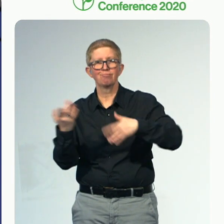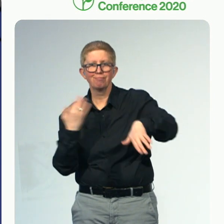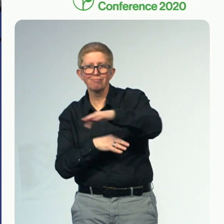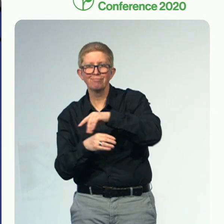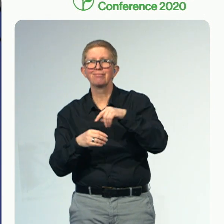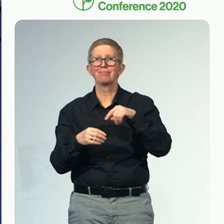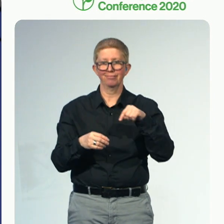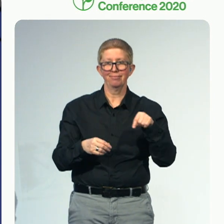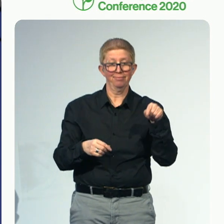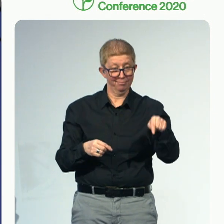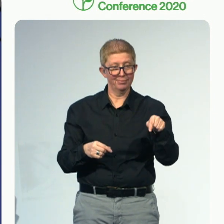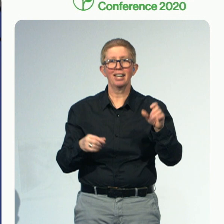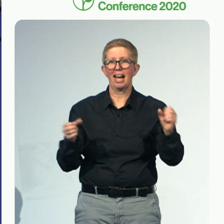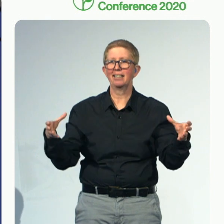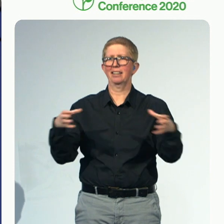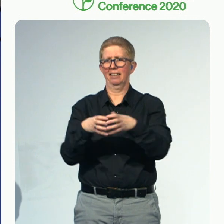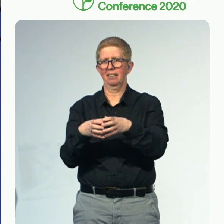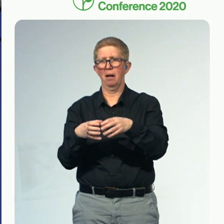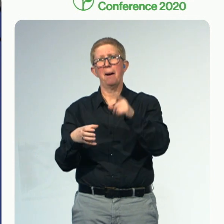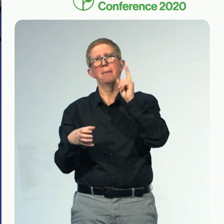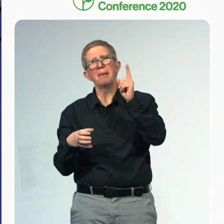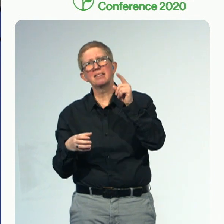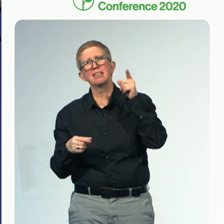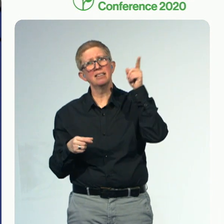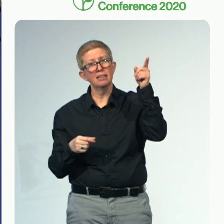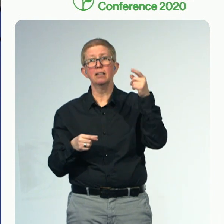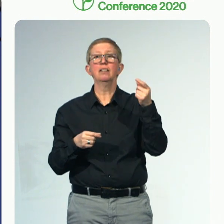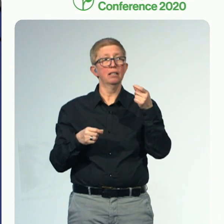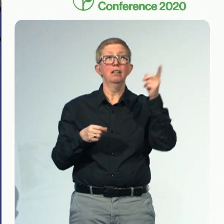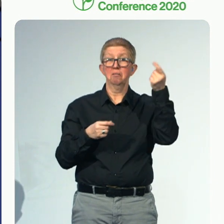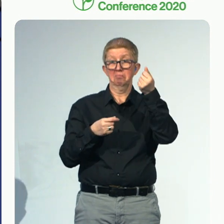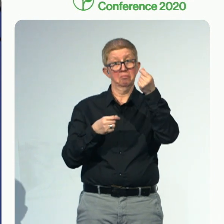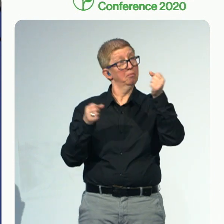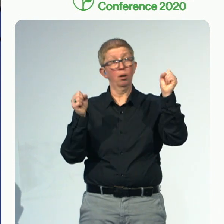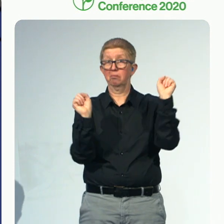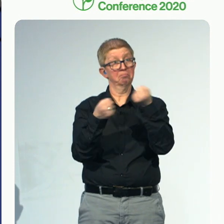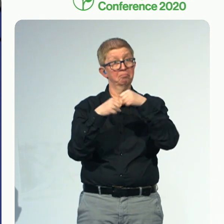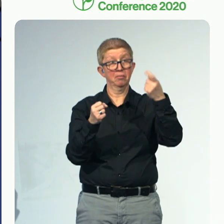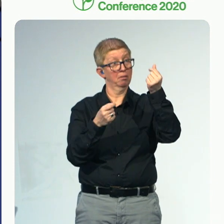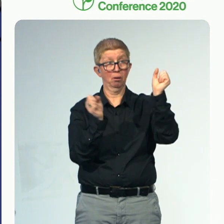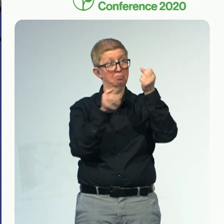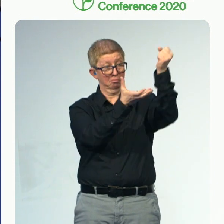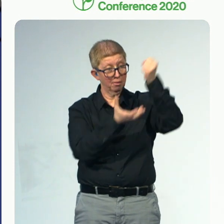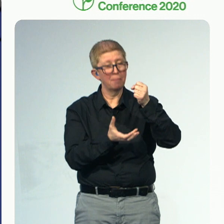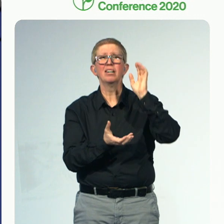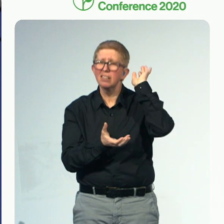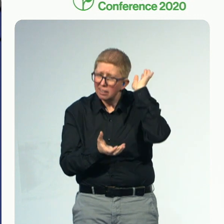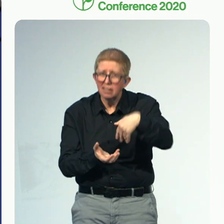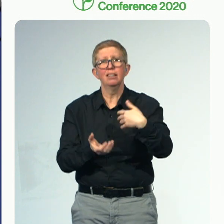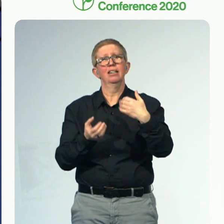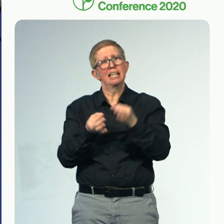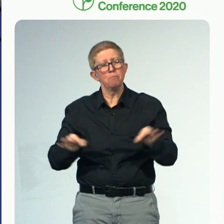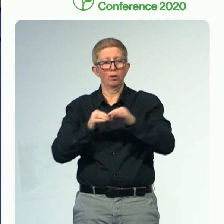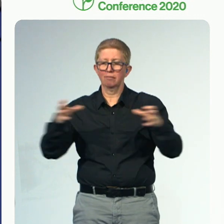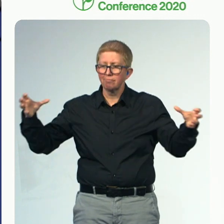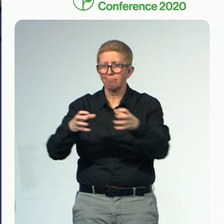have inclusion. You know, if we don't do anything until we can do everything, we end up doing nothing. And that's, we really need to remember that.